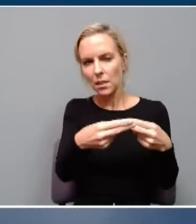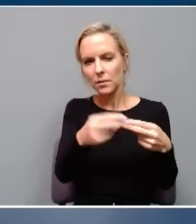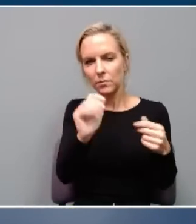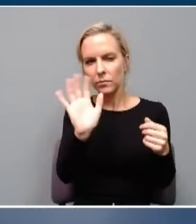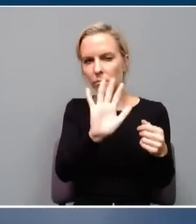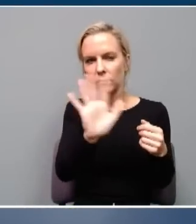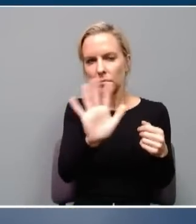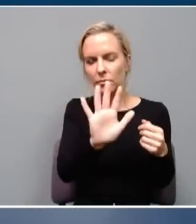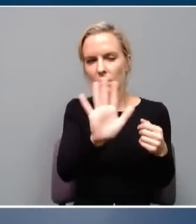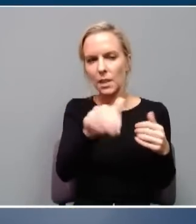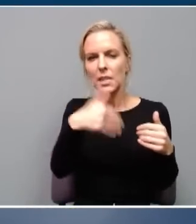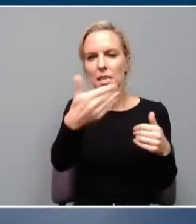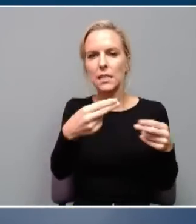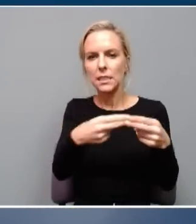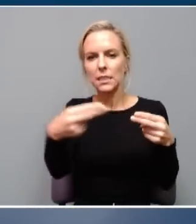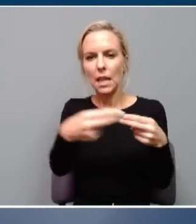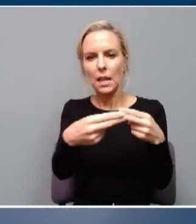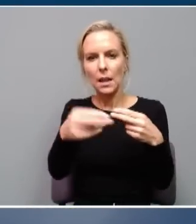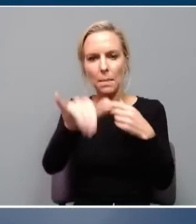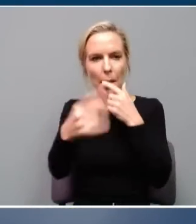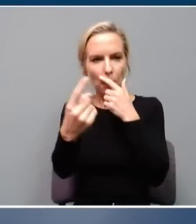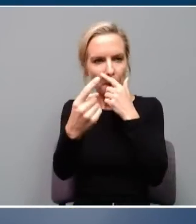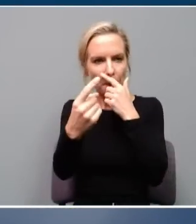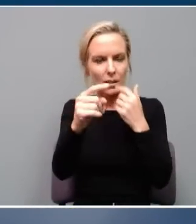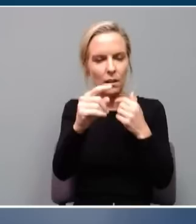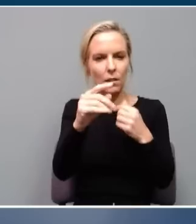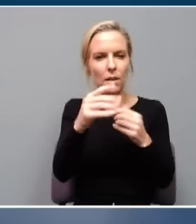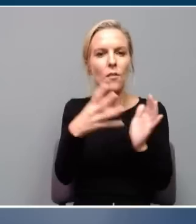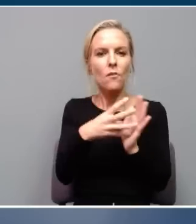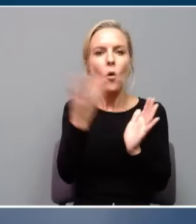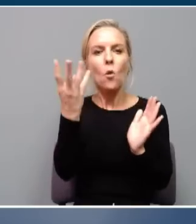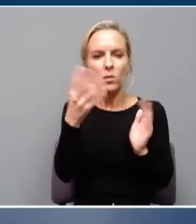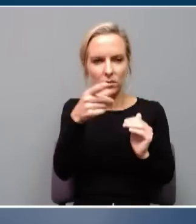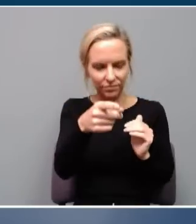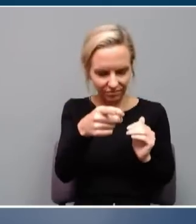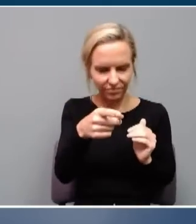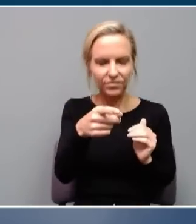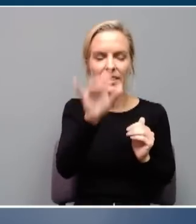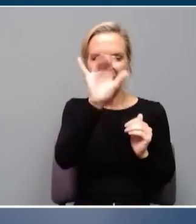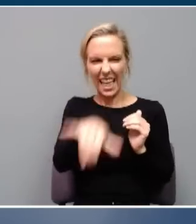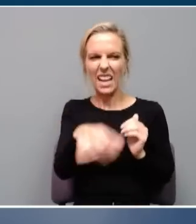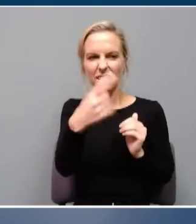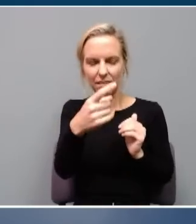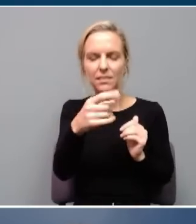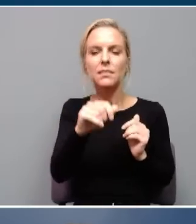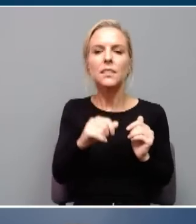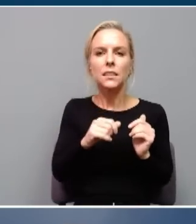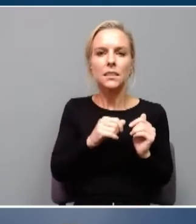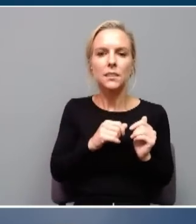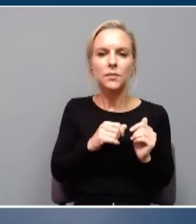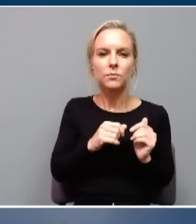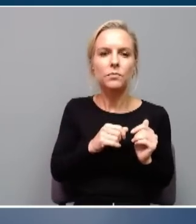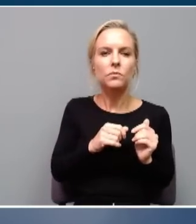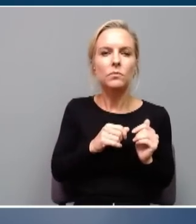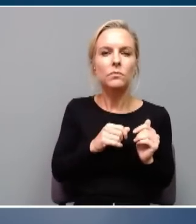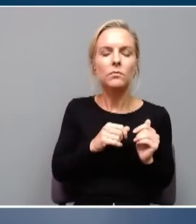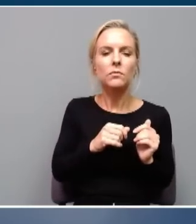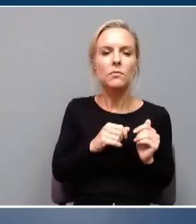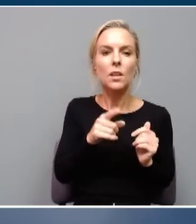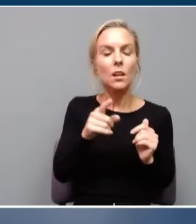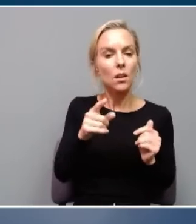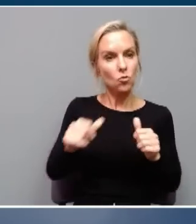either. This one, the 4.5 times more. There we go. That while this is a more aggressive